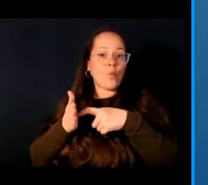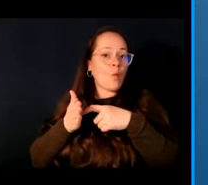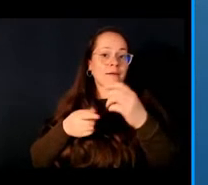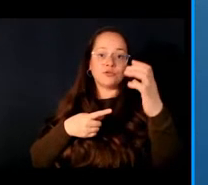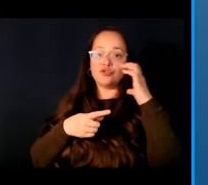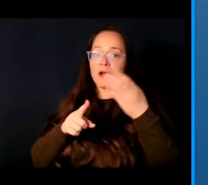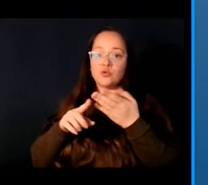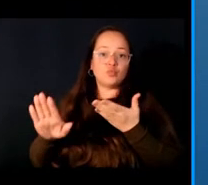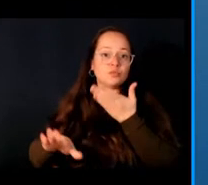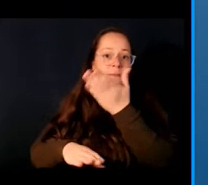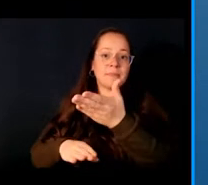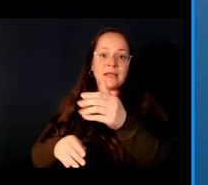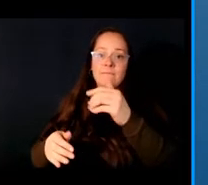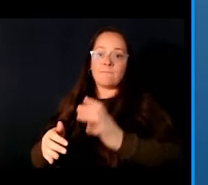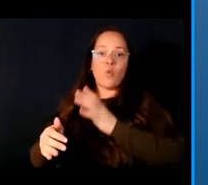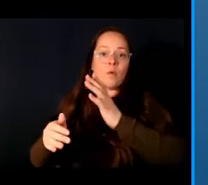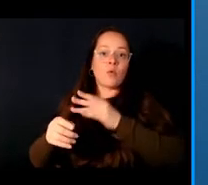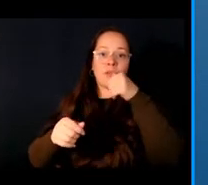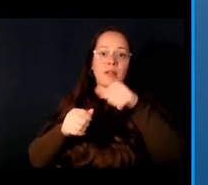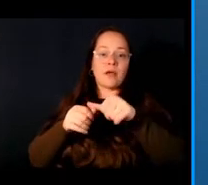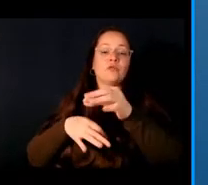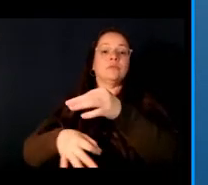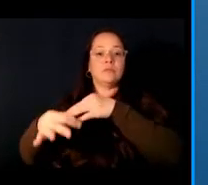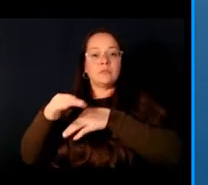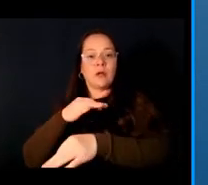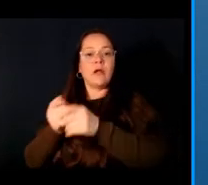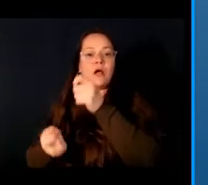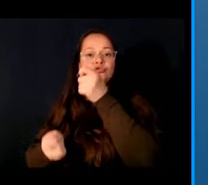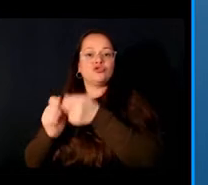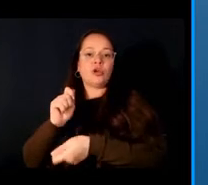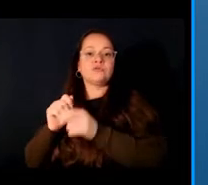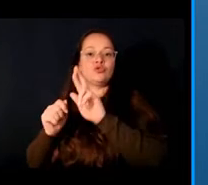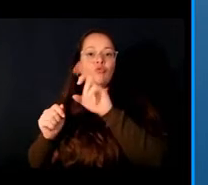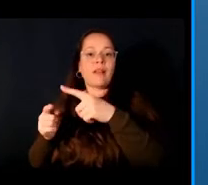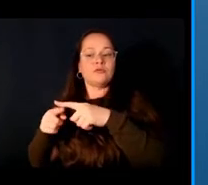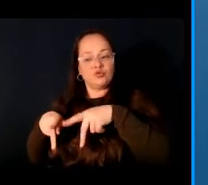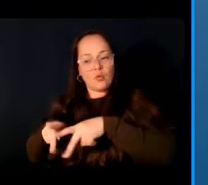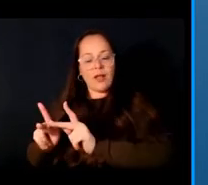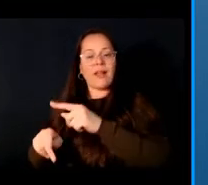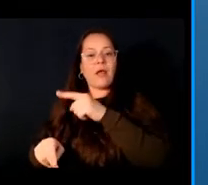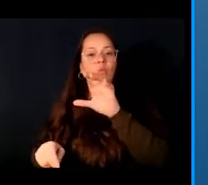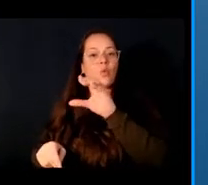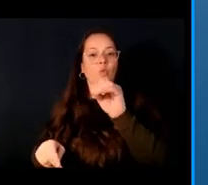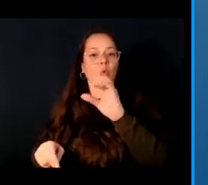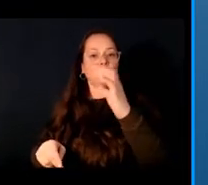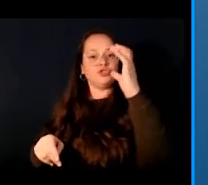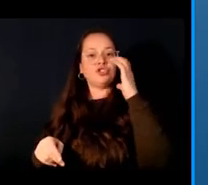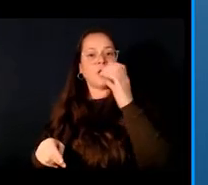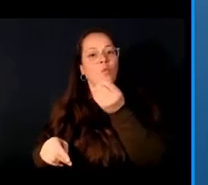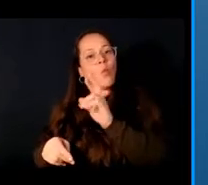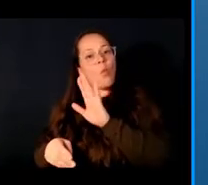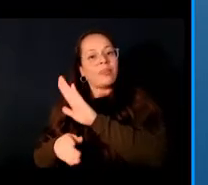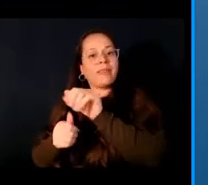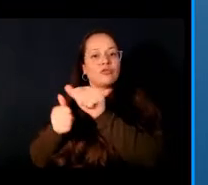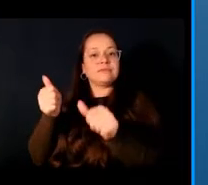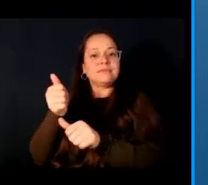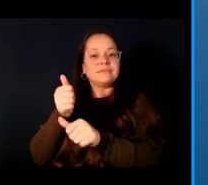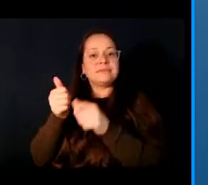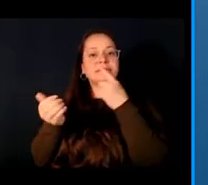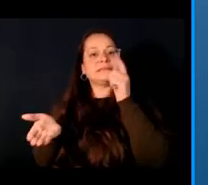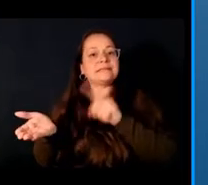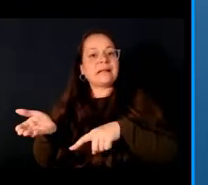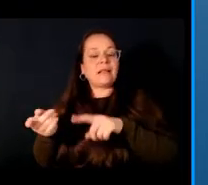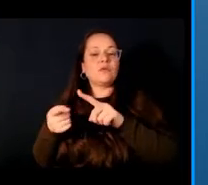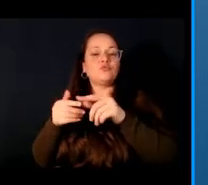submit a formal letter we've adjusted the regulation to allow the co-chairs or their designee to